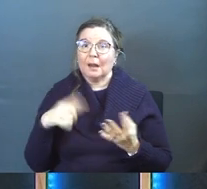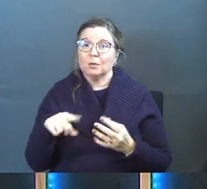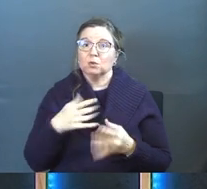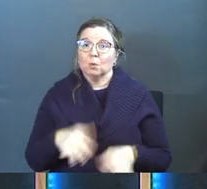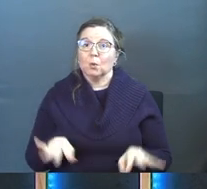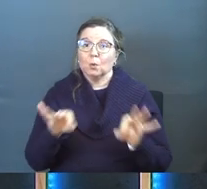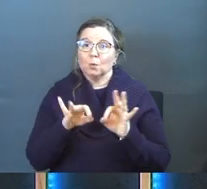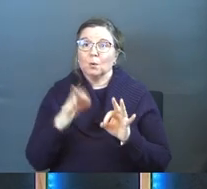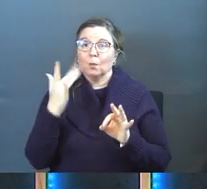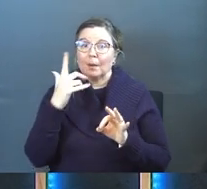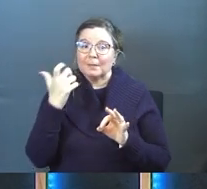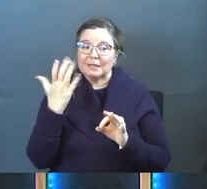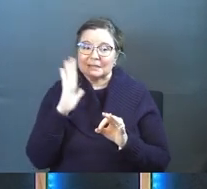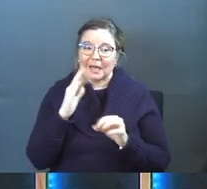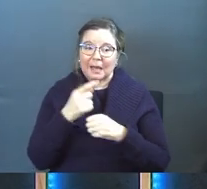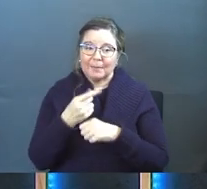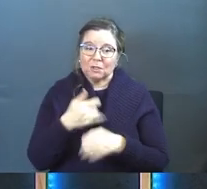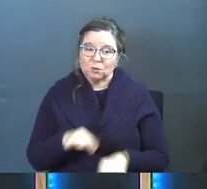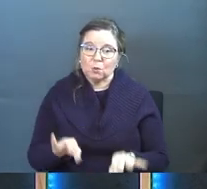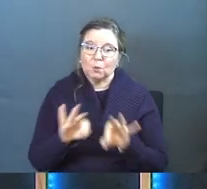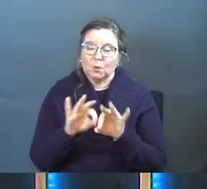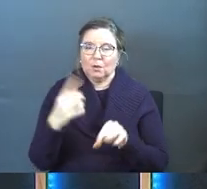Because God made you worth something.